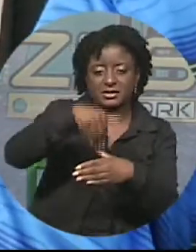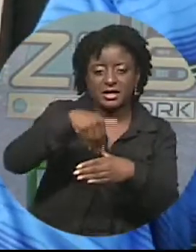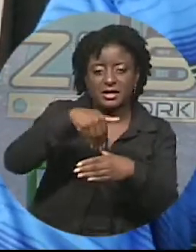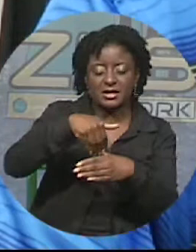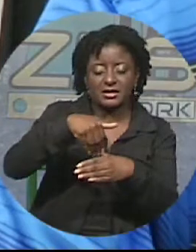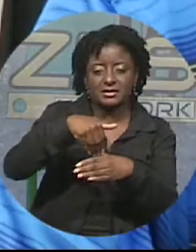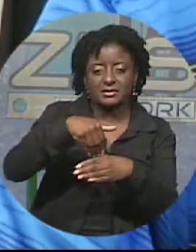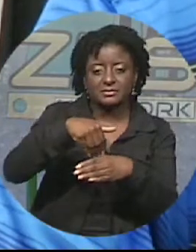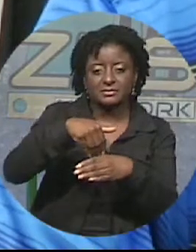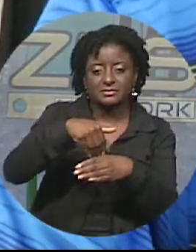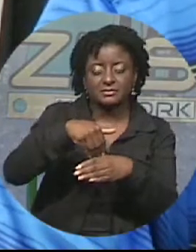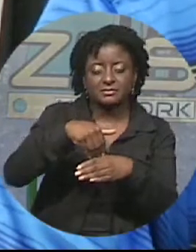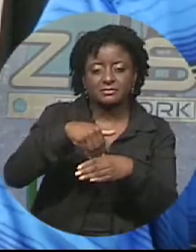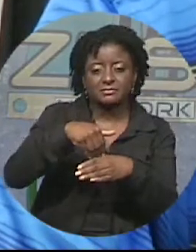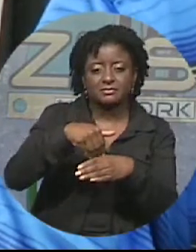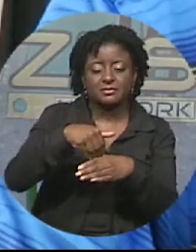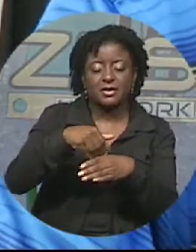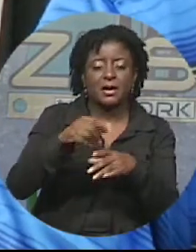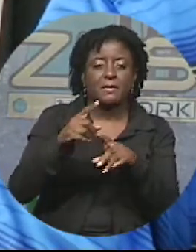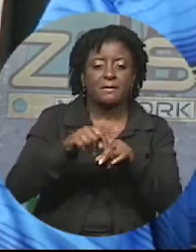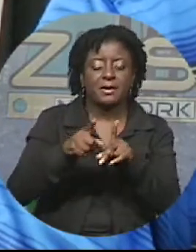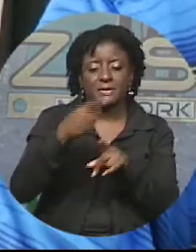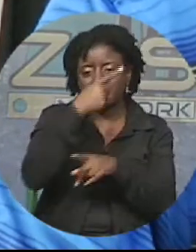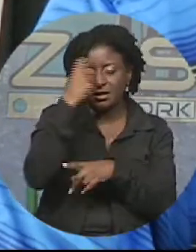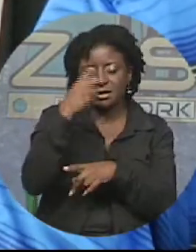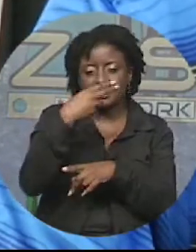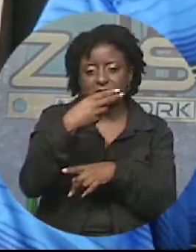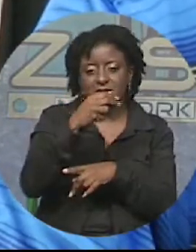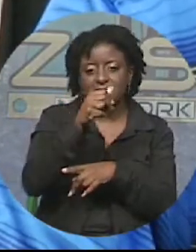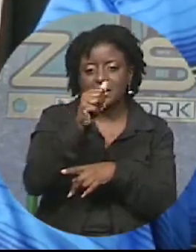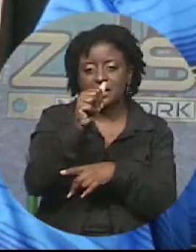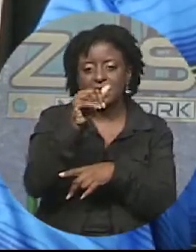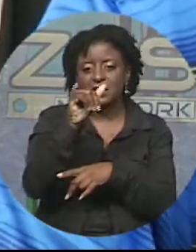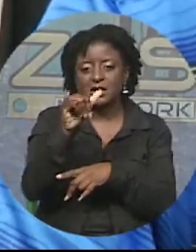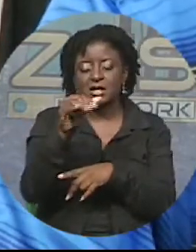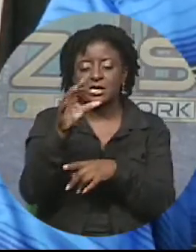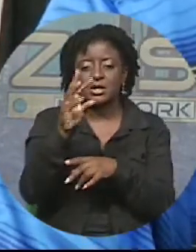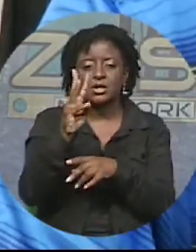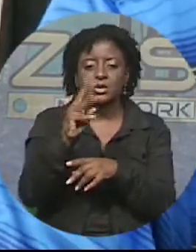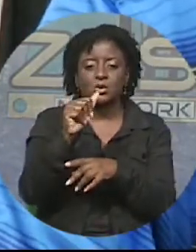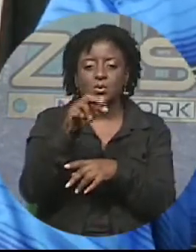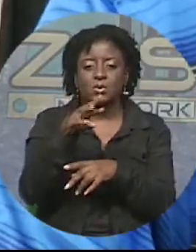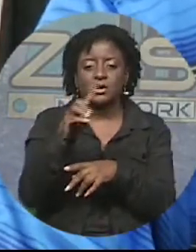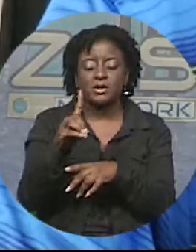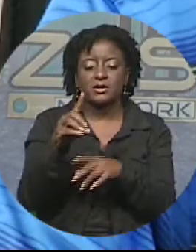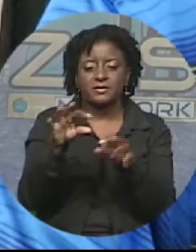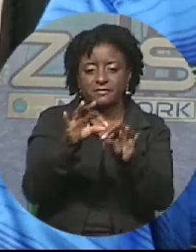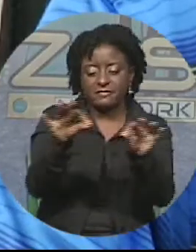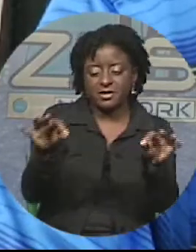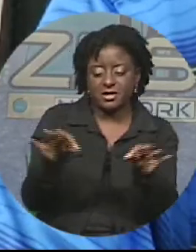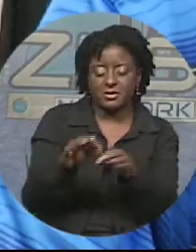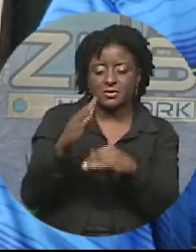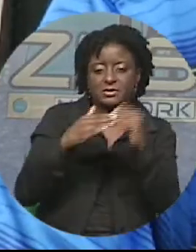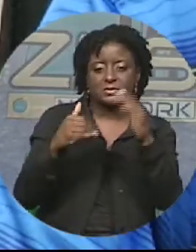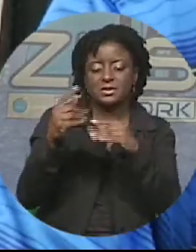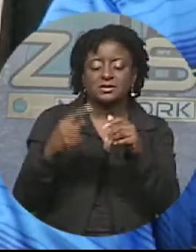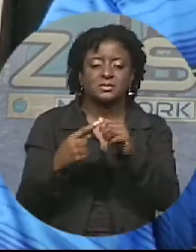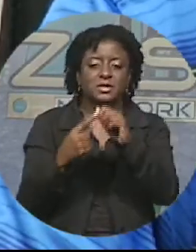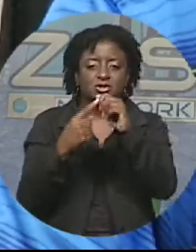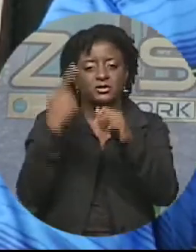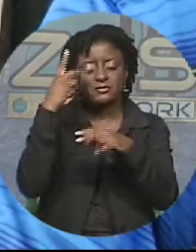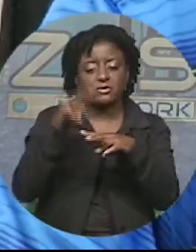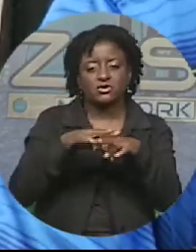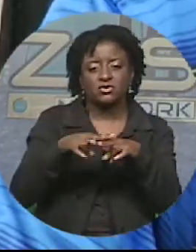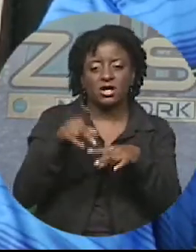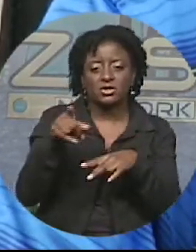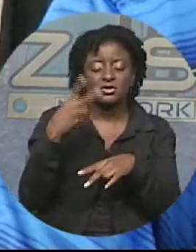accommodated as in Hayward Field. But because Hayward Field was built specifically for track, you will find that the